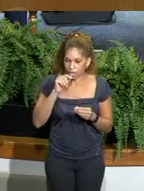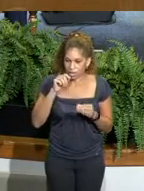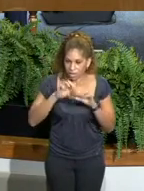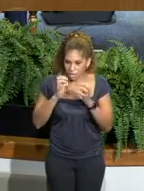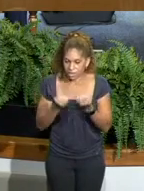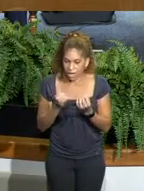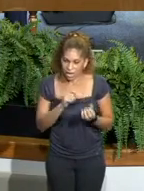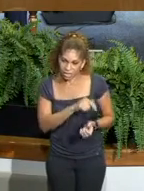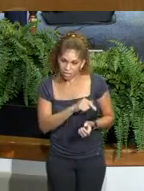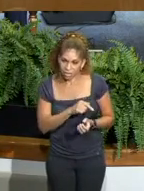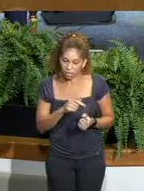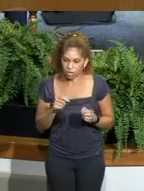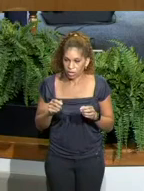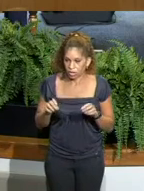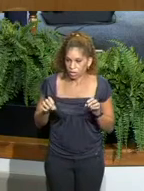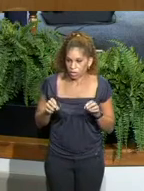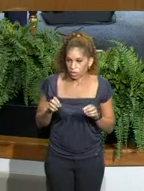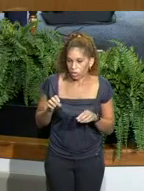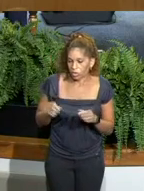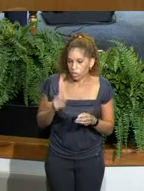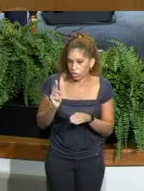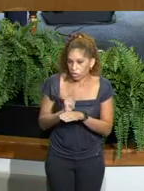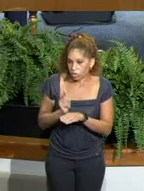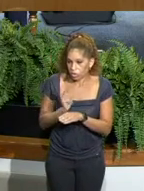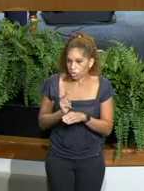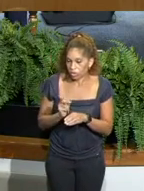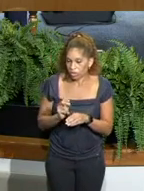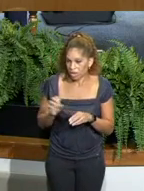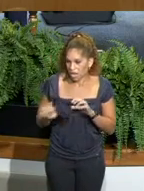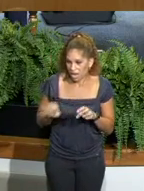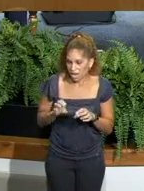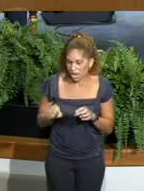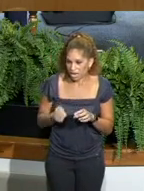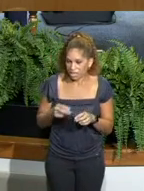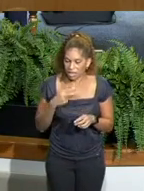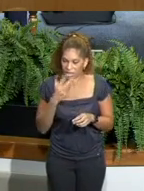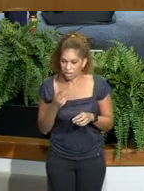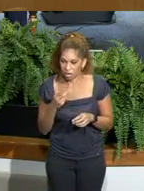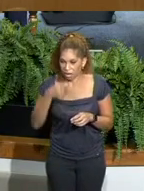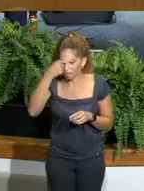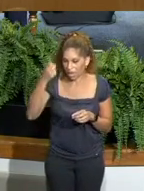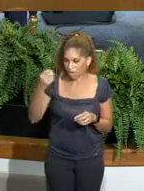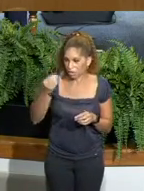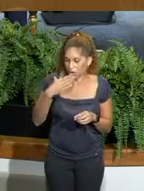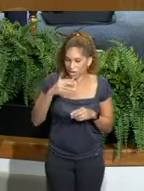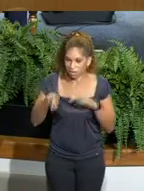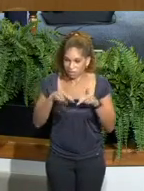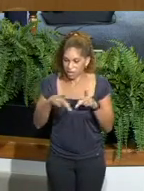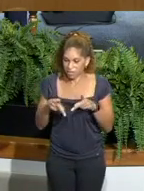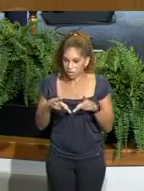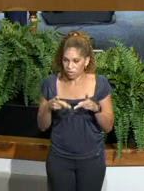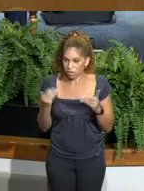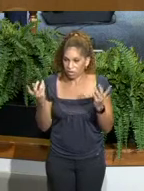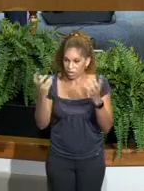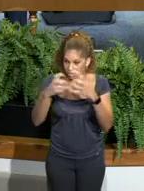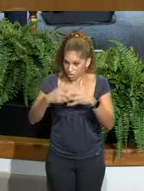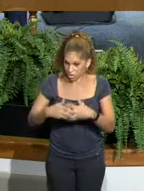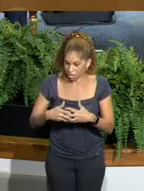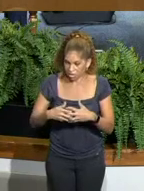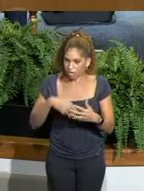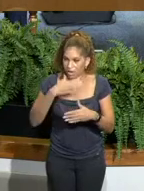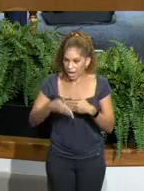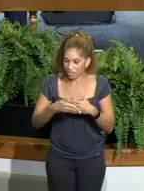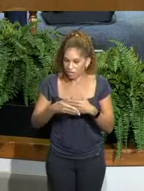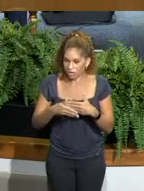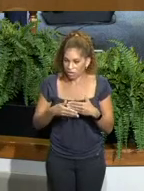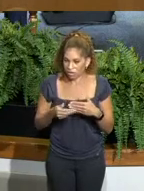in the midst of the great race class progress they saw black and white people coming together in the 1800s after slavery